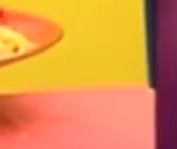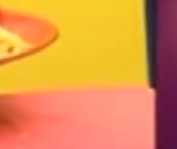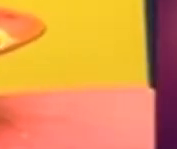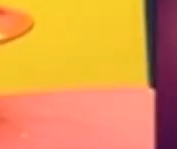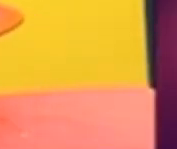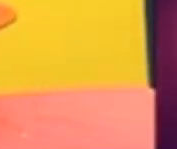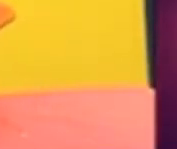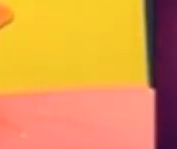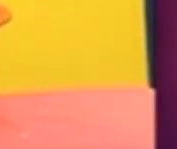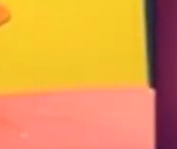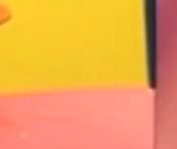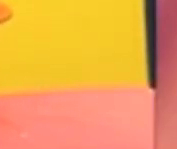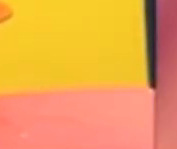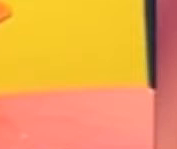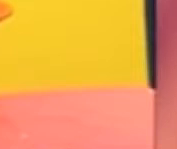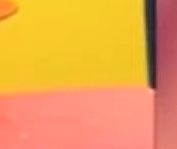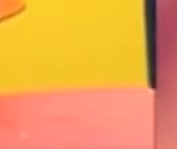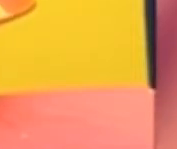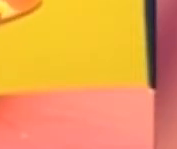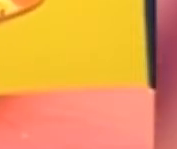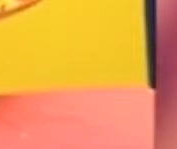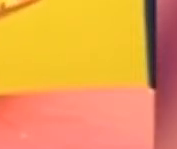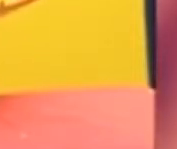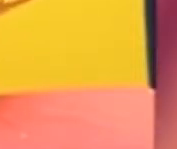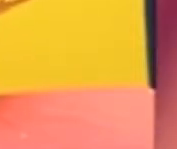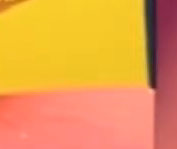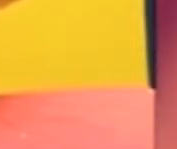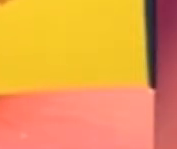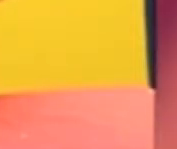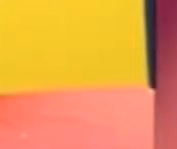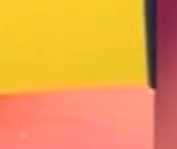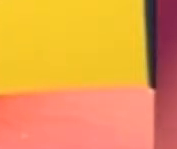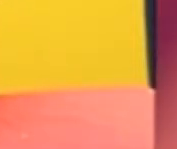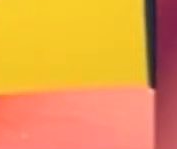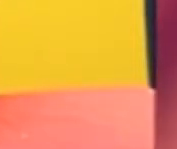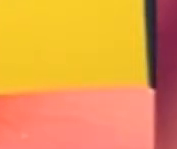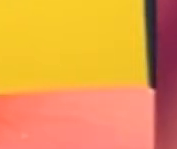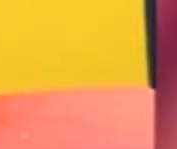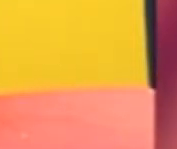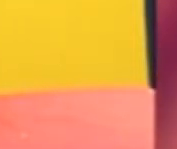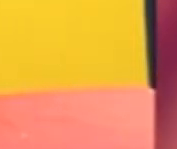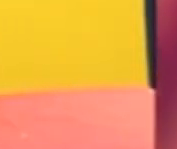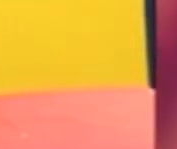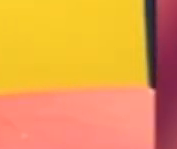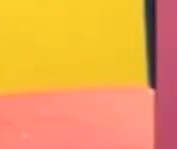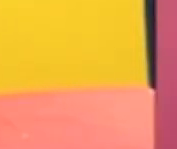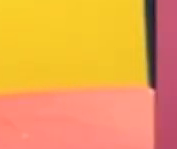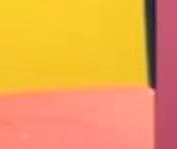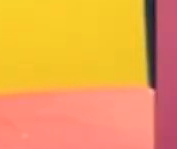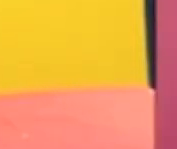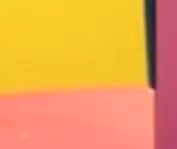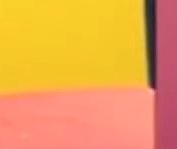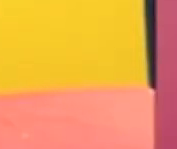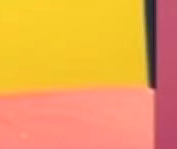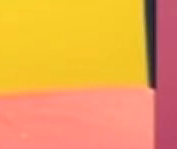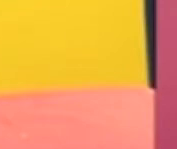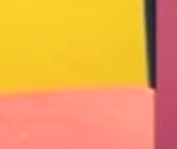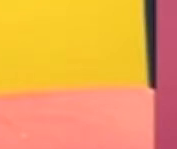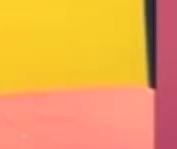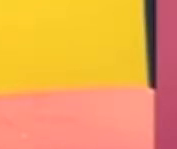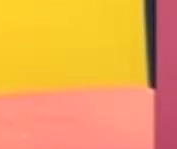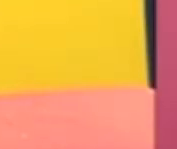and remember, raw vegetables always produce the best results in your body because their vitamins have not been tampered